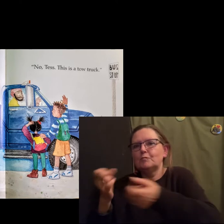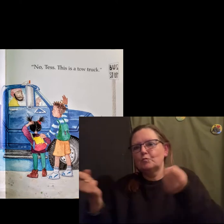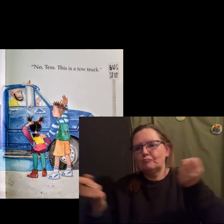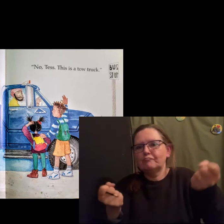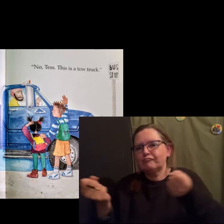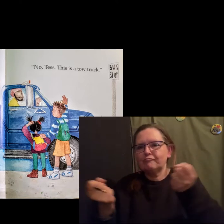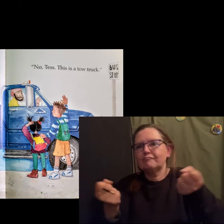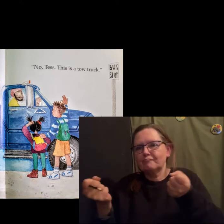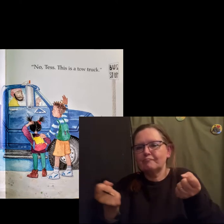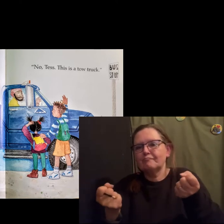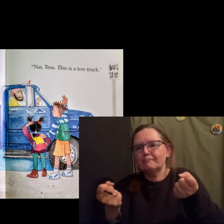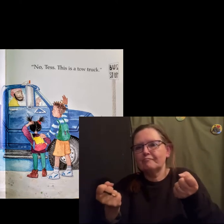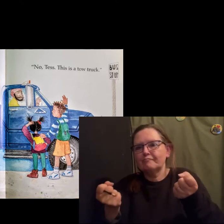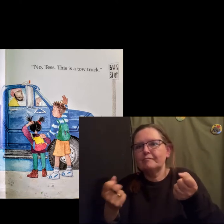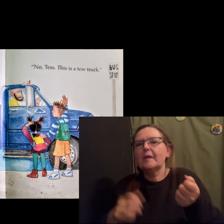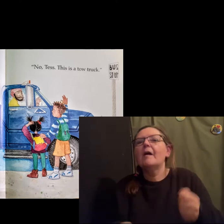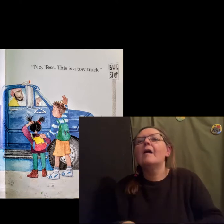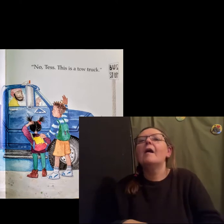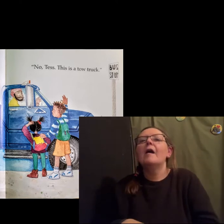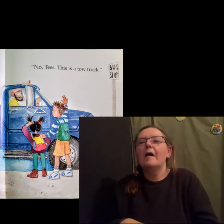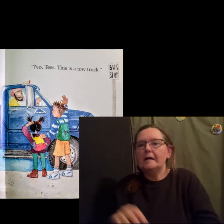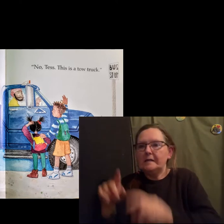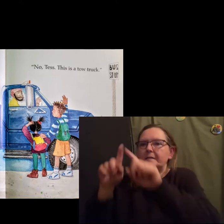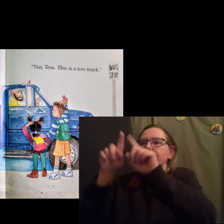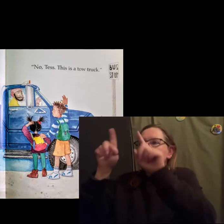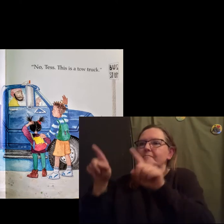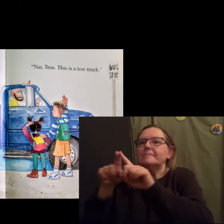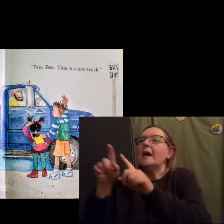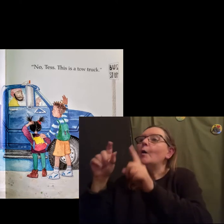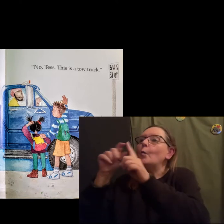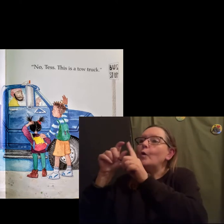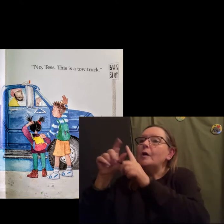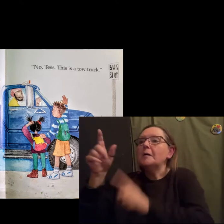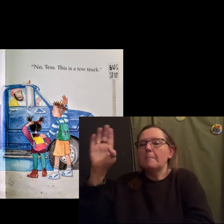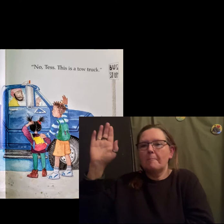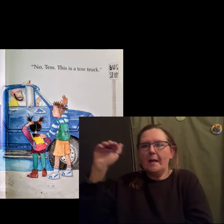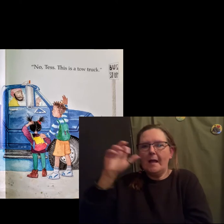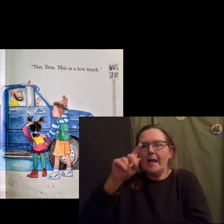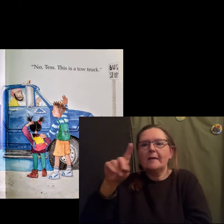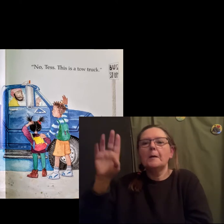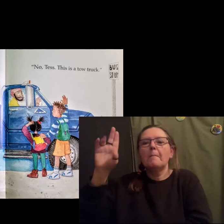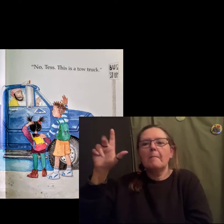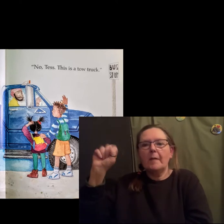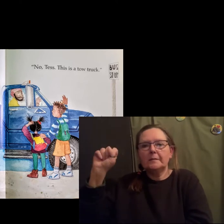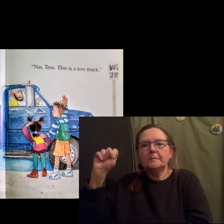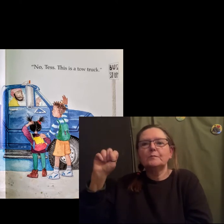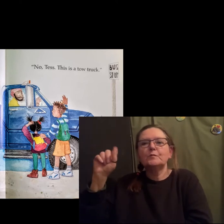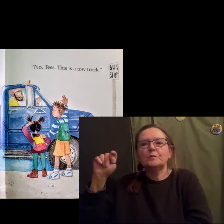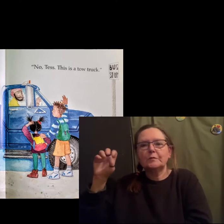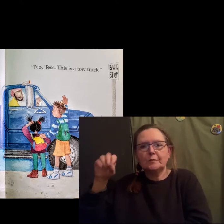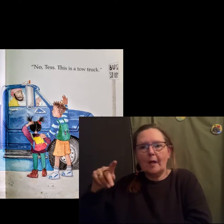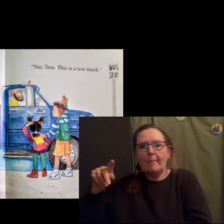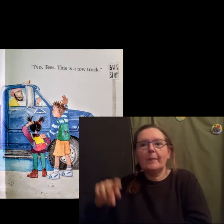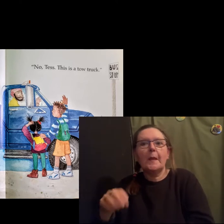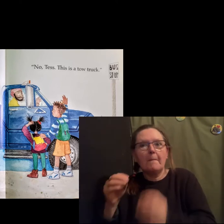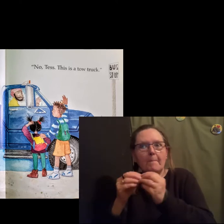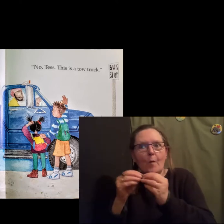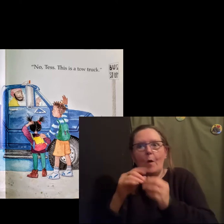Oh, it says bus stop again. Oh, and here's more friends coming to the bus